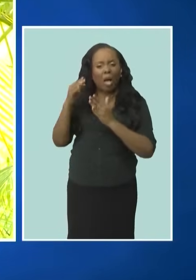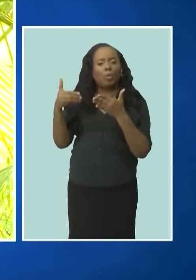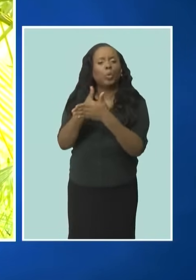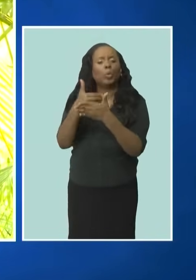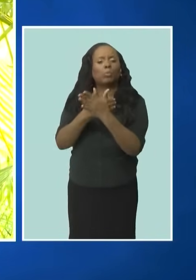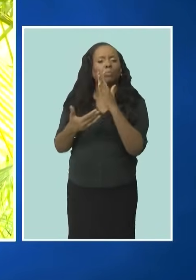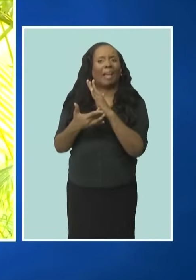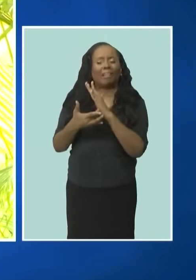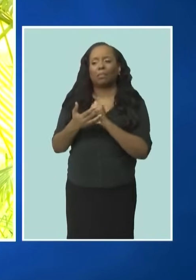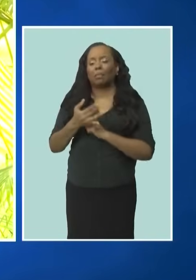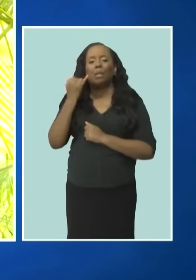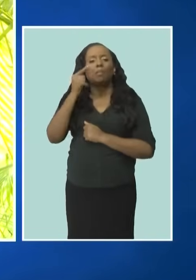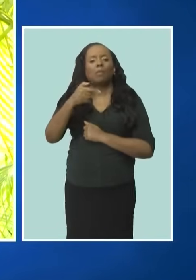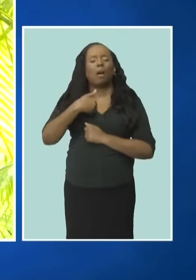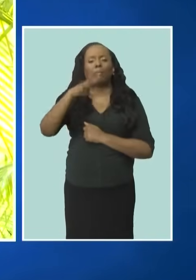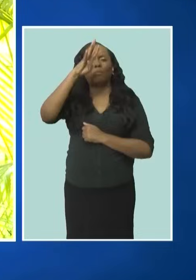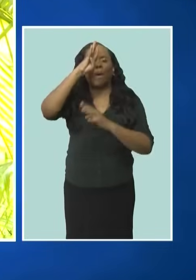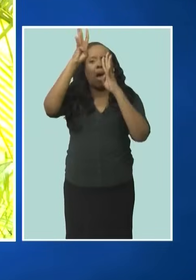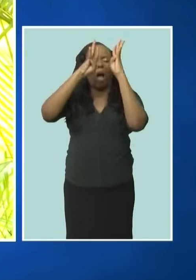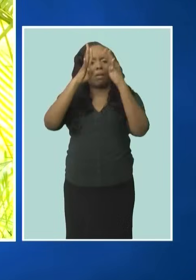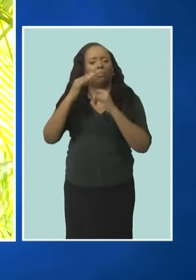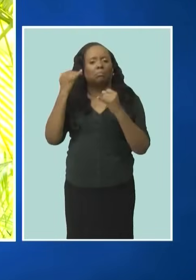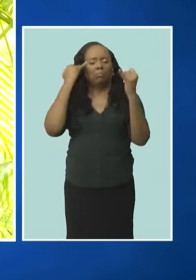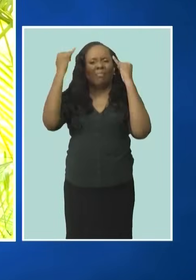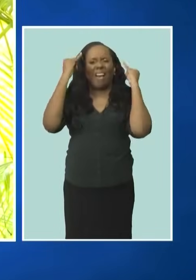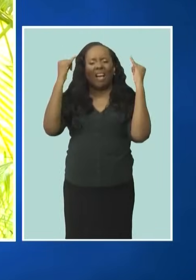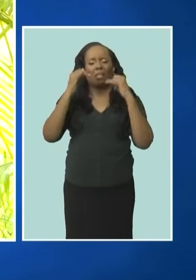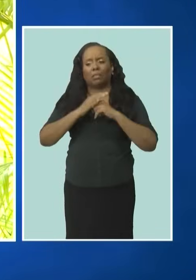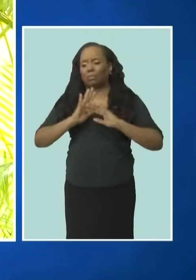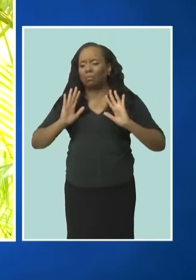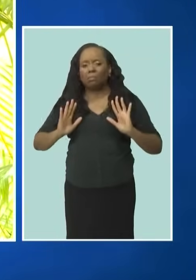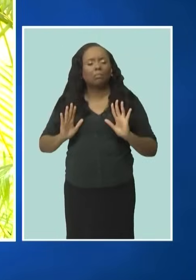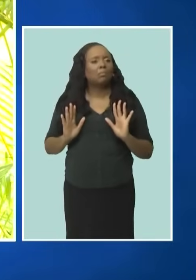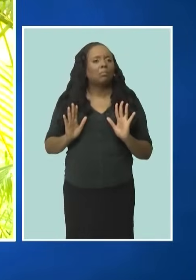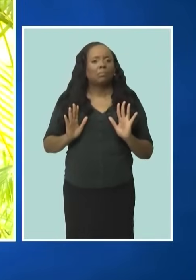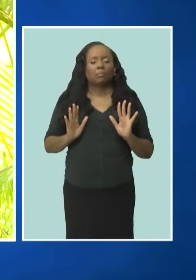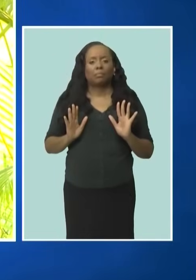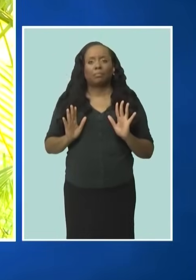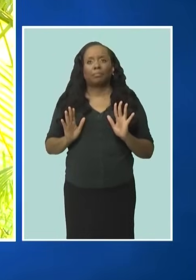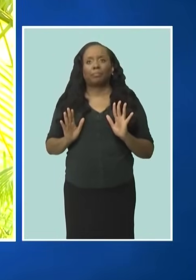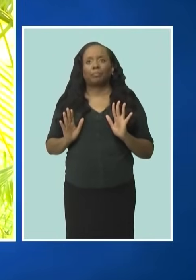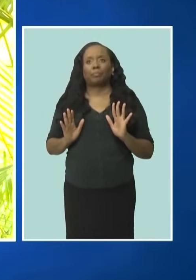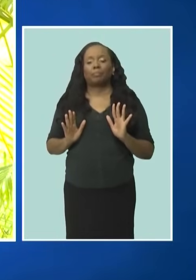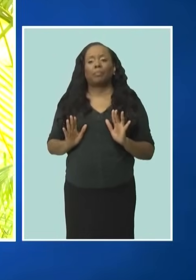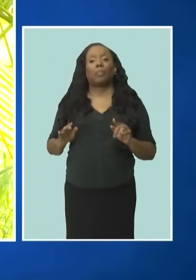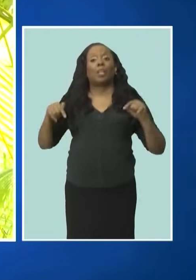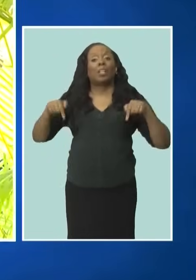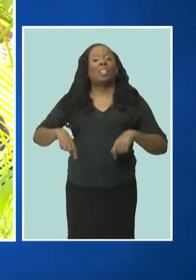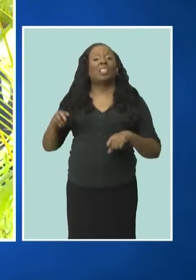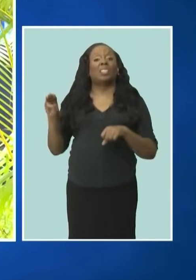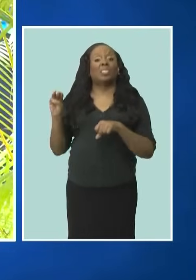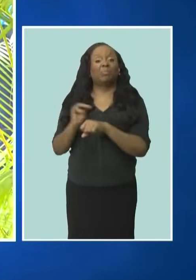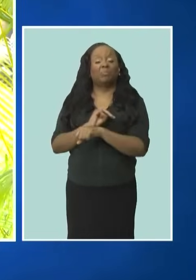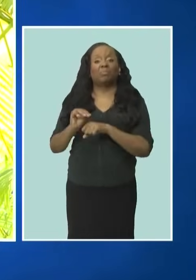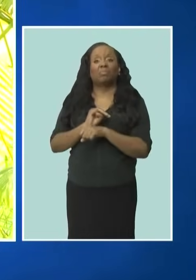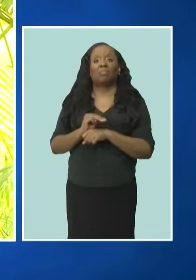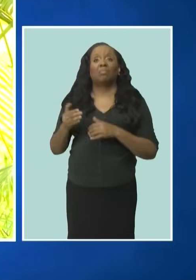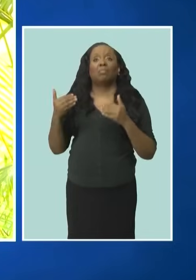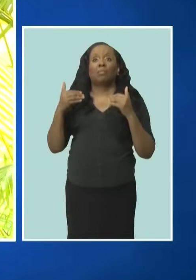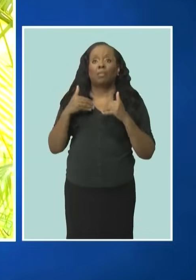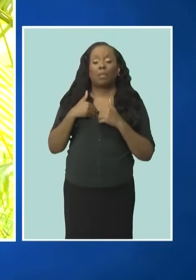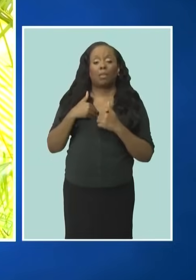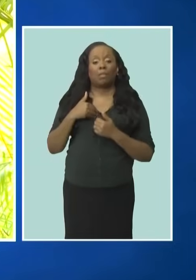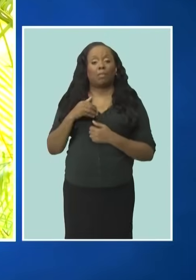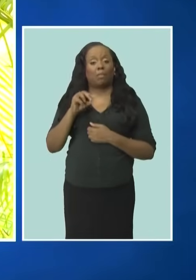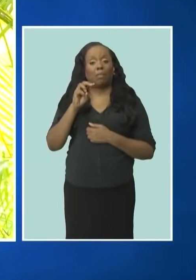were to develop those innovations, if you were to develop those new business models, this is the Ministry of Business. And we have an MSME